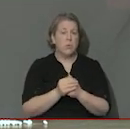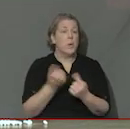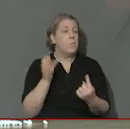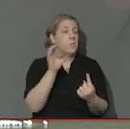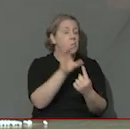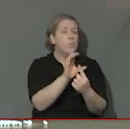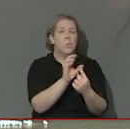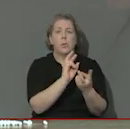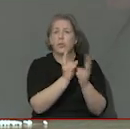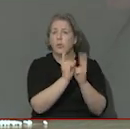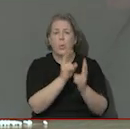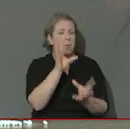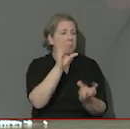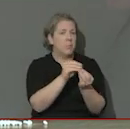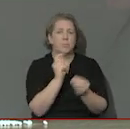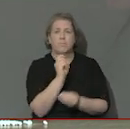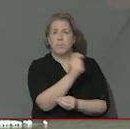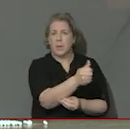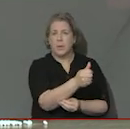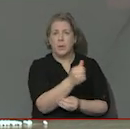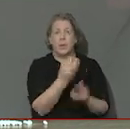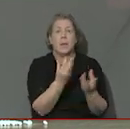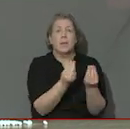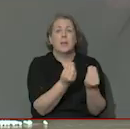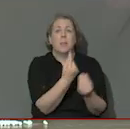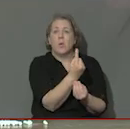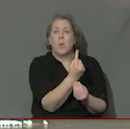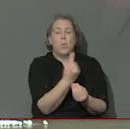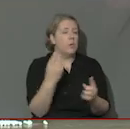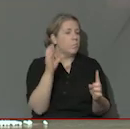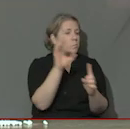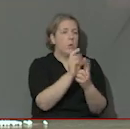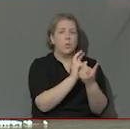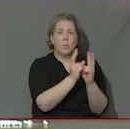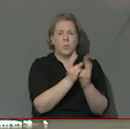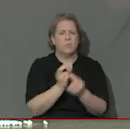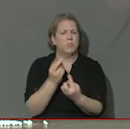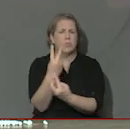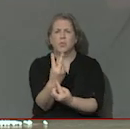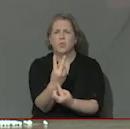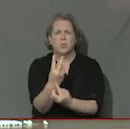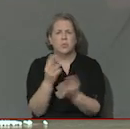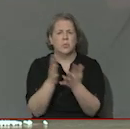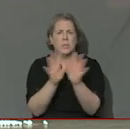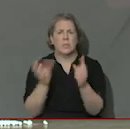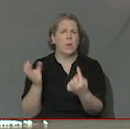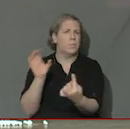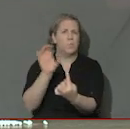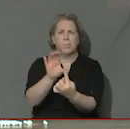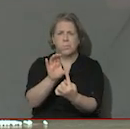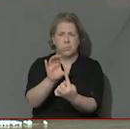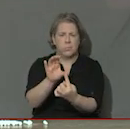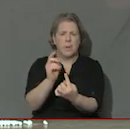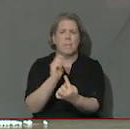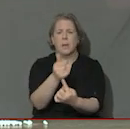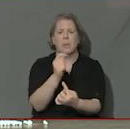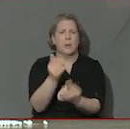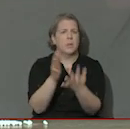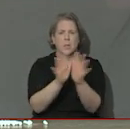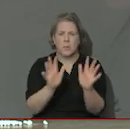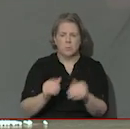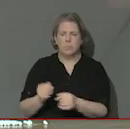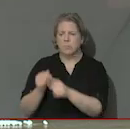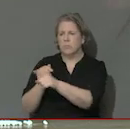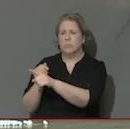payments. He received all his fees. So number 1 got 12. Number 2 only got 10. So he got 10 payments. The other one